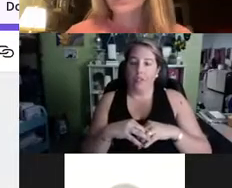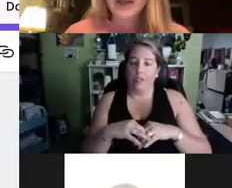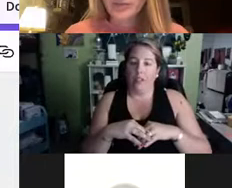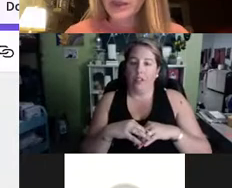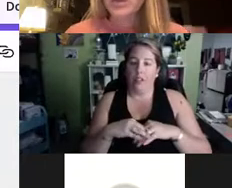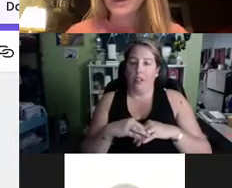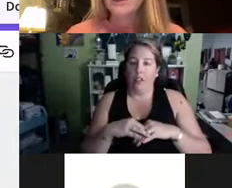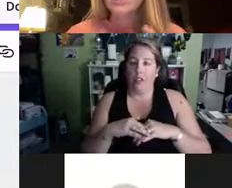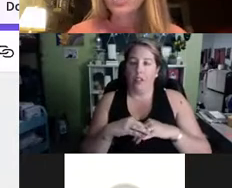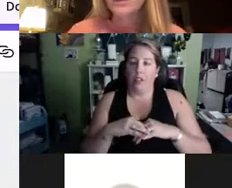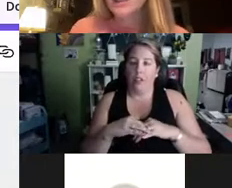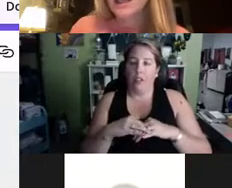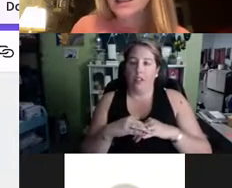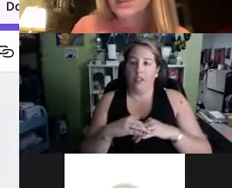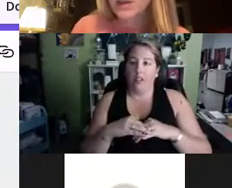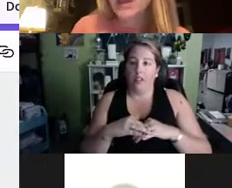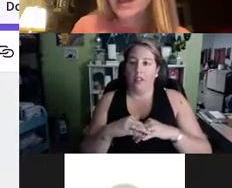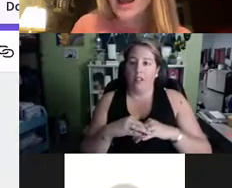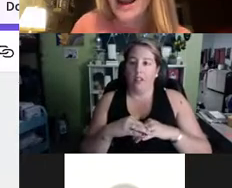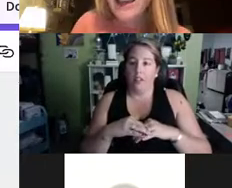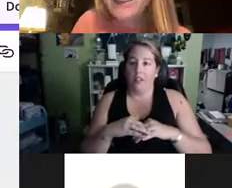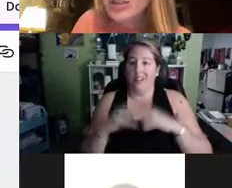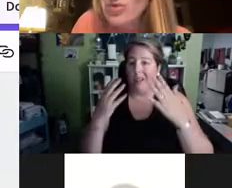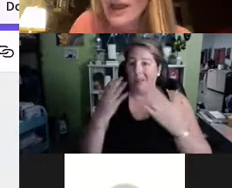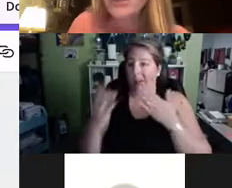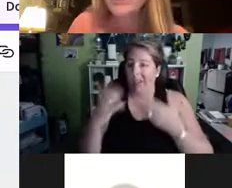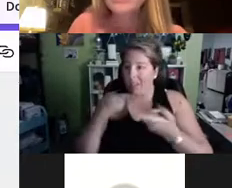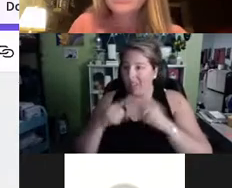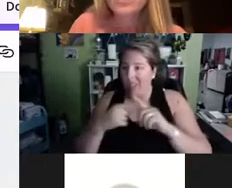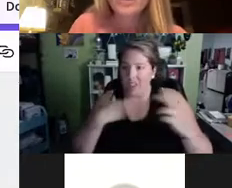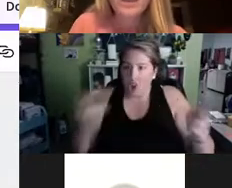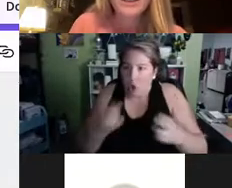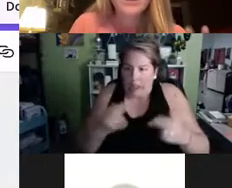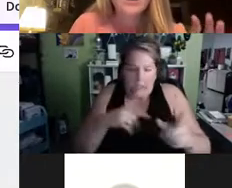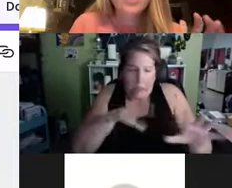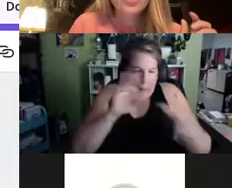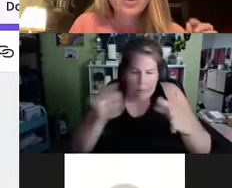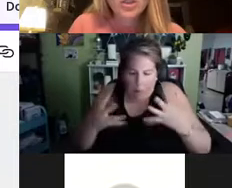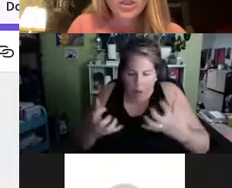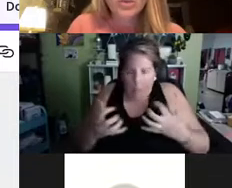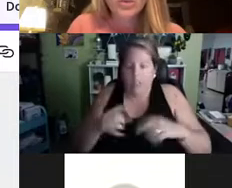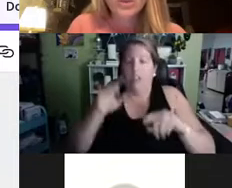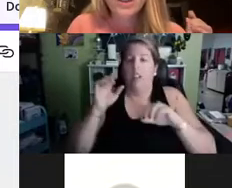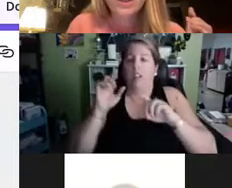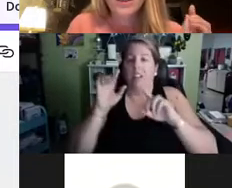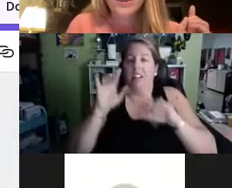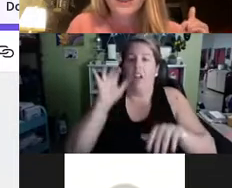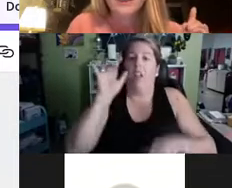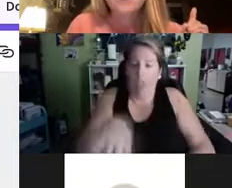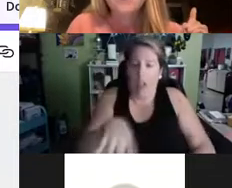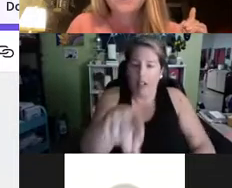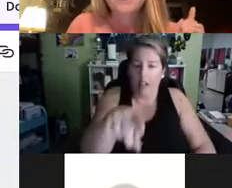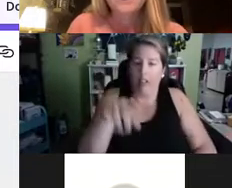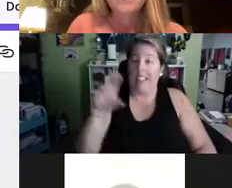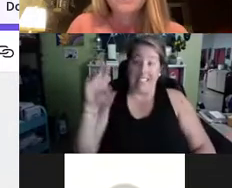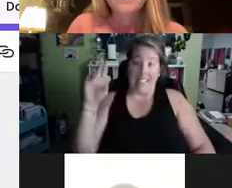like they're in a pinch, right? They just want to get something. And I can do that because this would be to